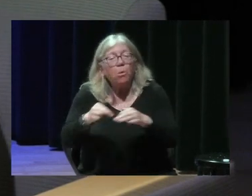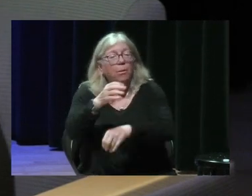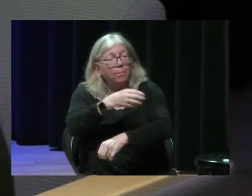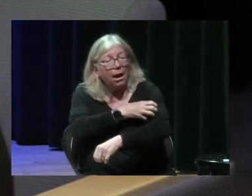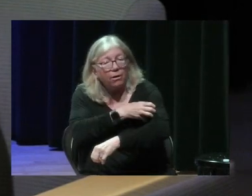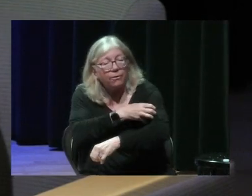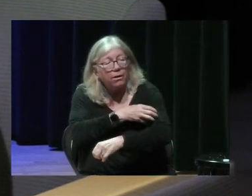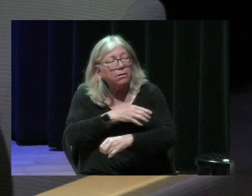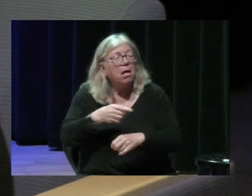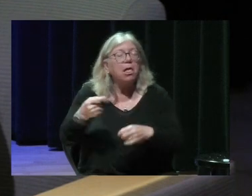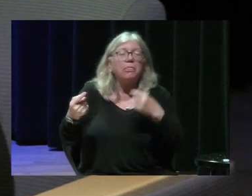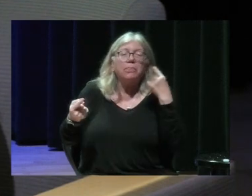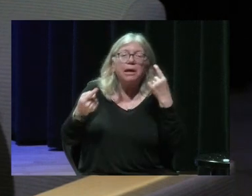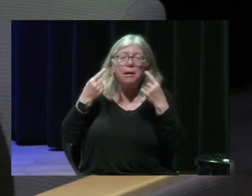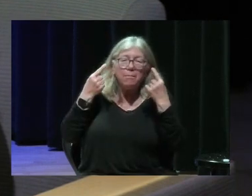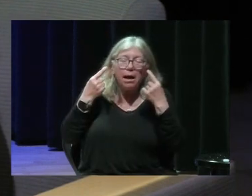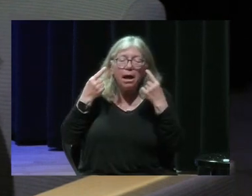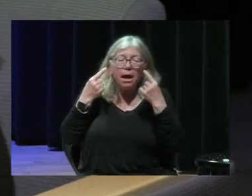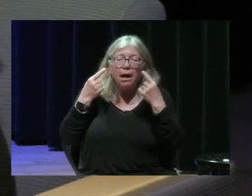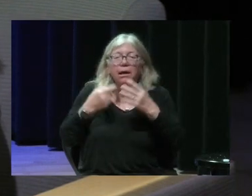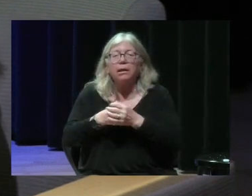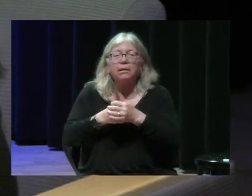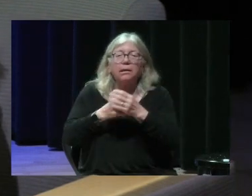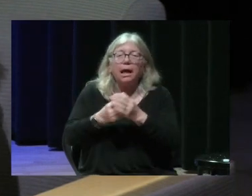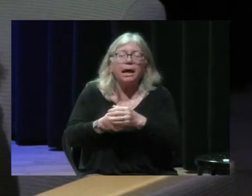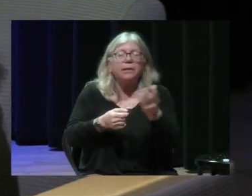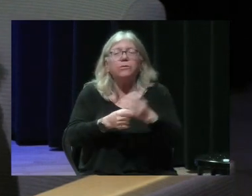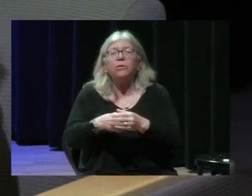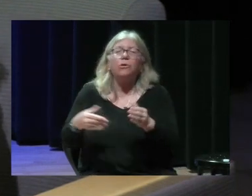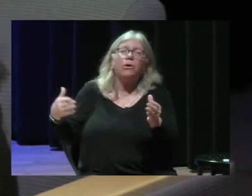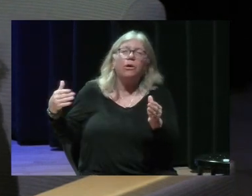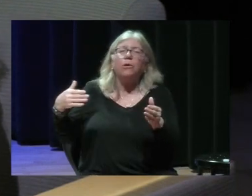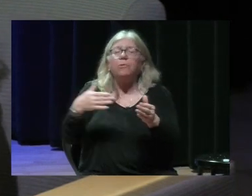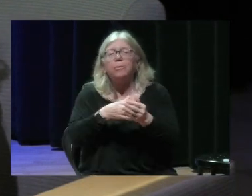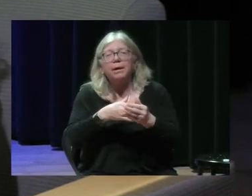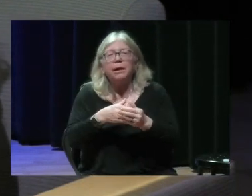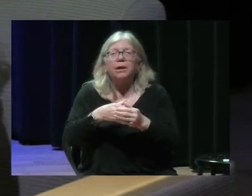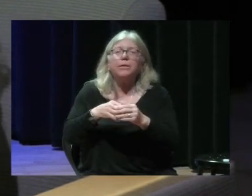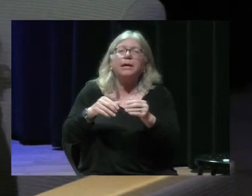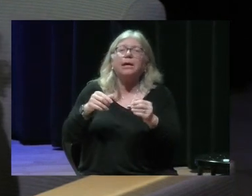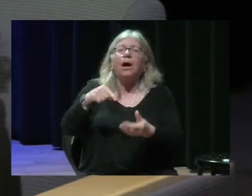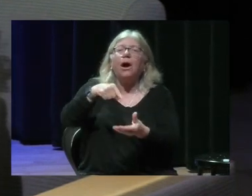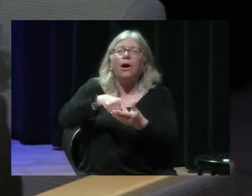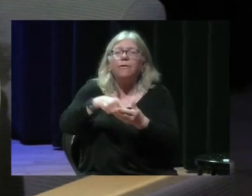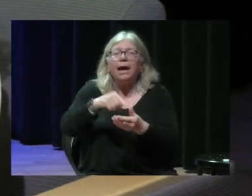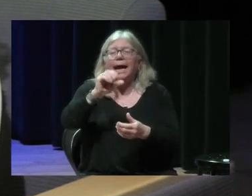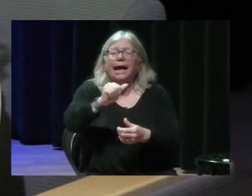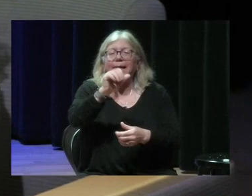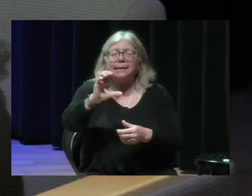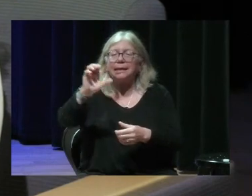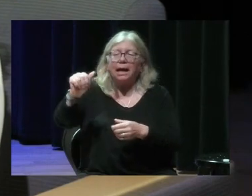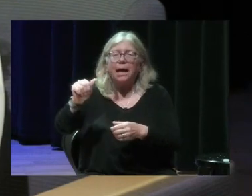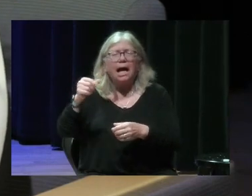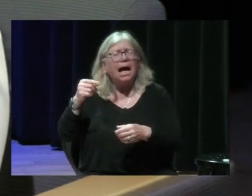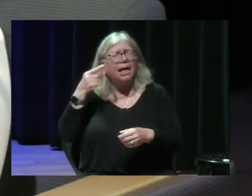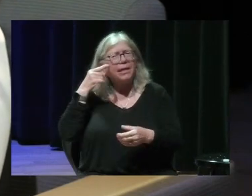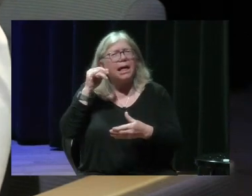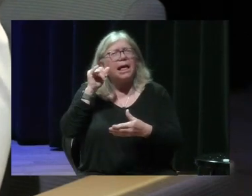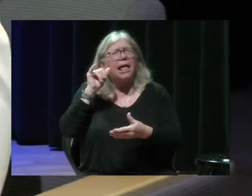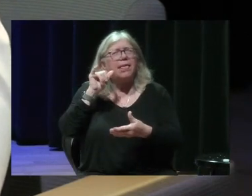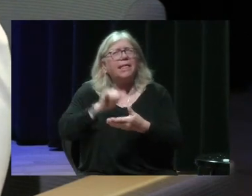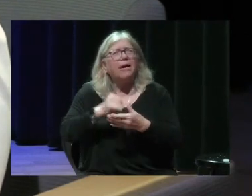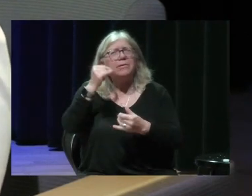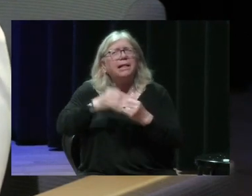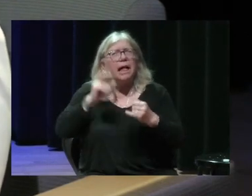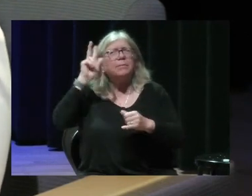powerful. You think about the vote to repeal the Affordable Care Act in the Senate. I think that's when that sort of blast activism really